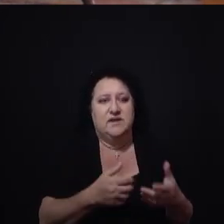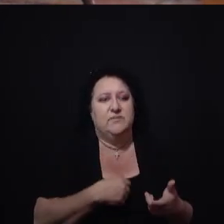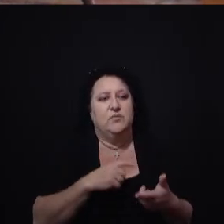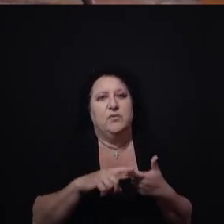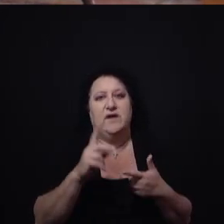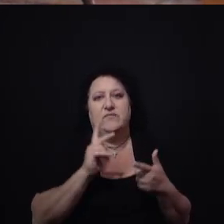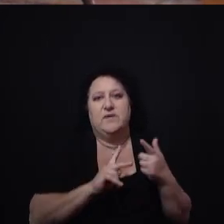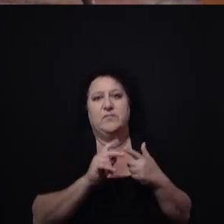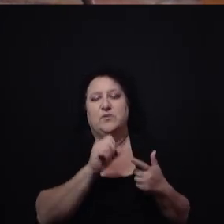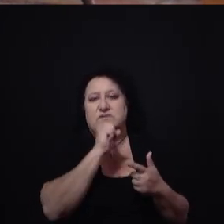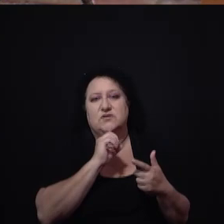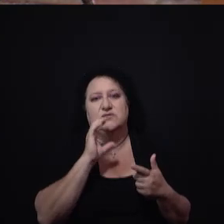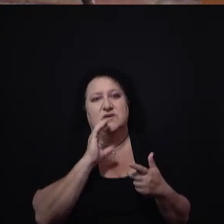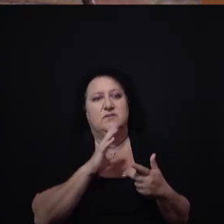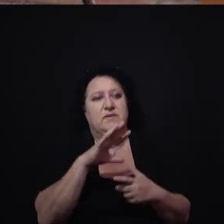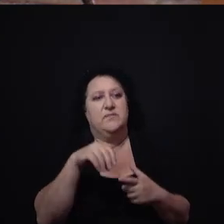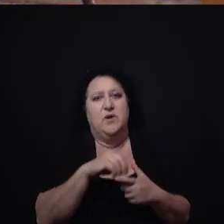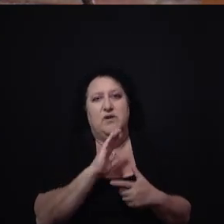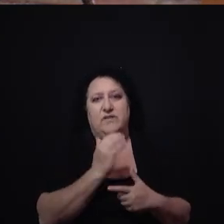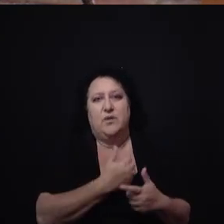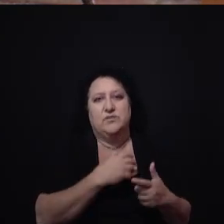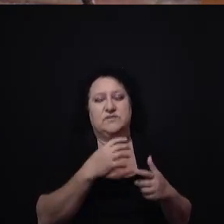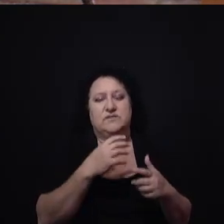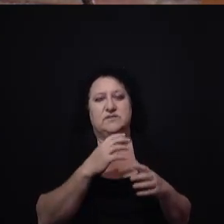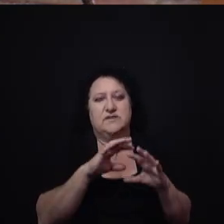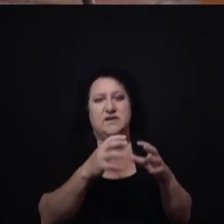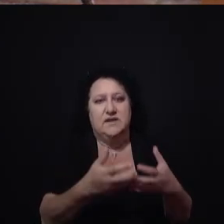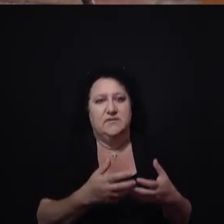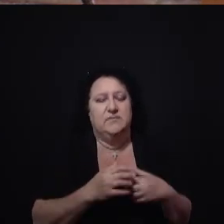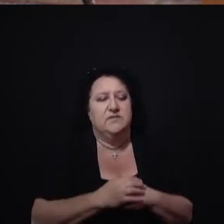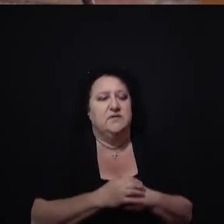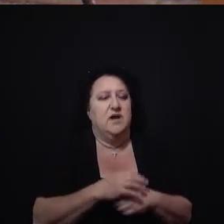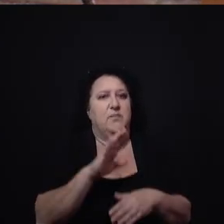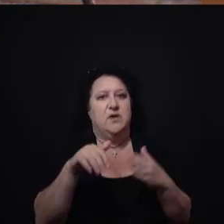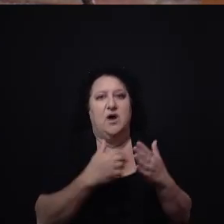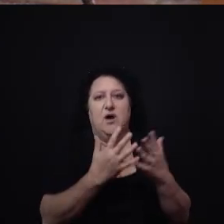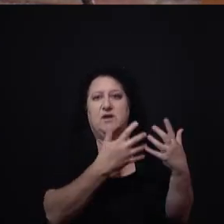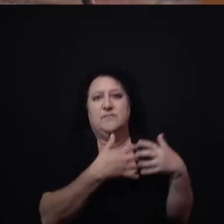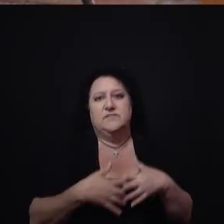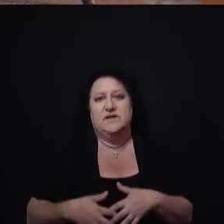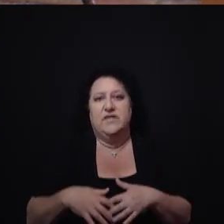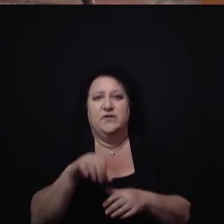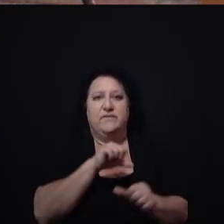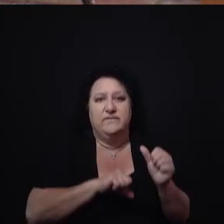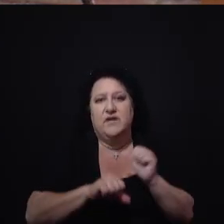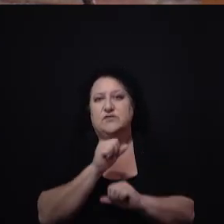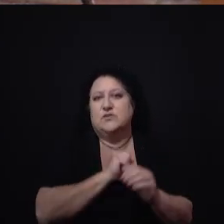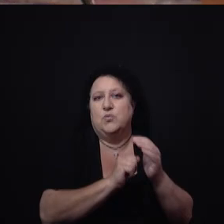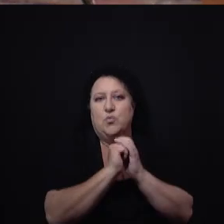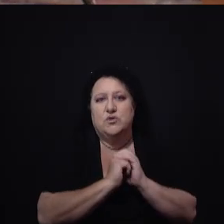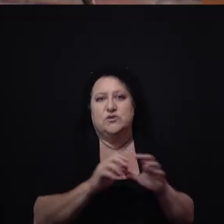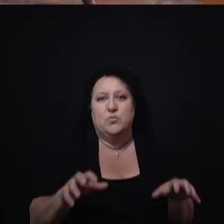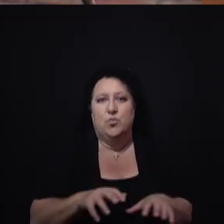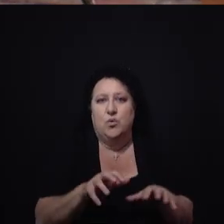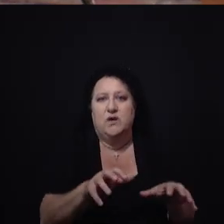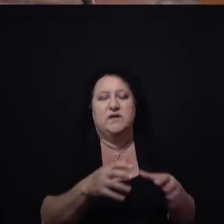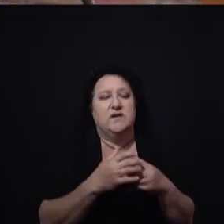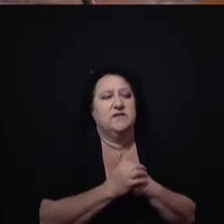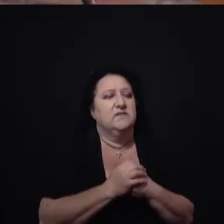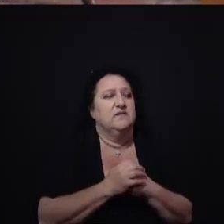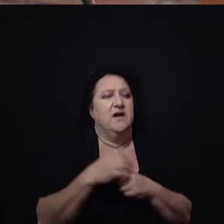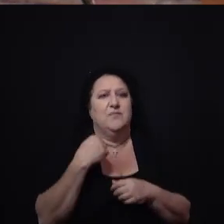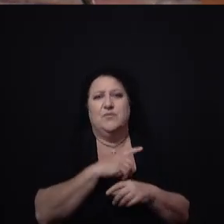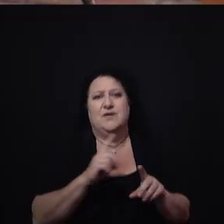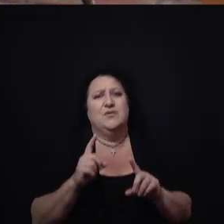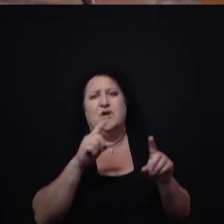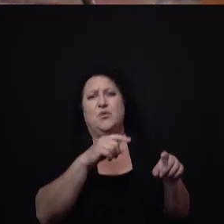amazing how we all come together in fellowship, in worship. We all come together in working and what's happening. I mean, we don't go there with the